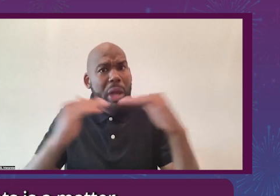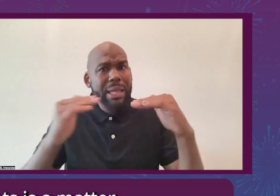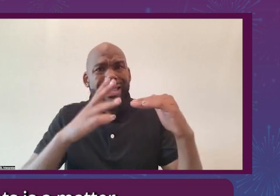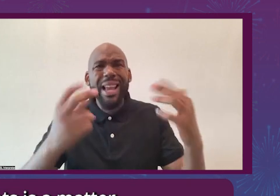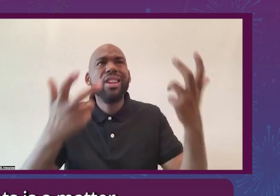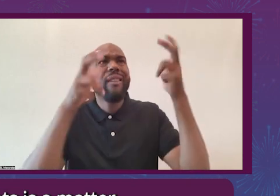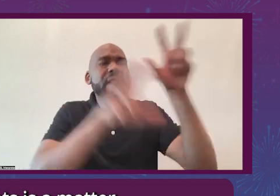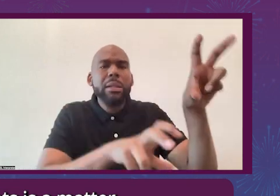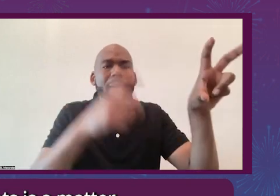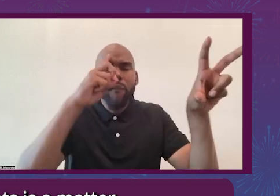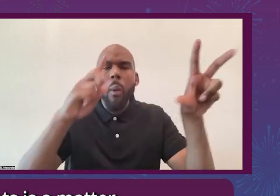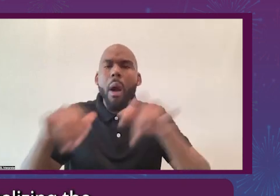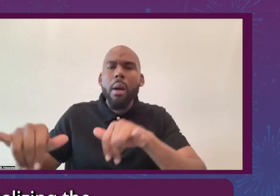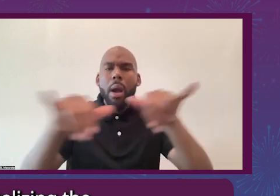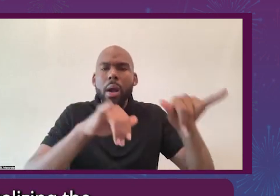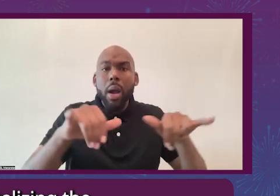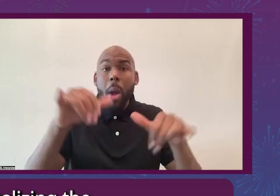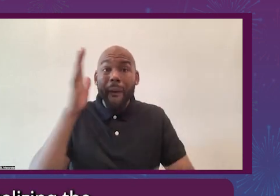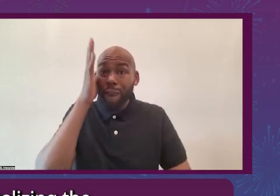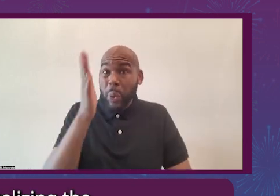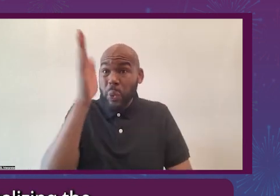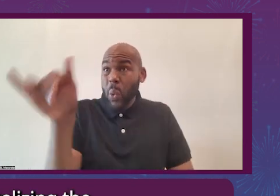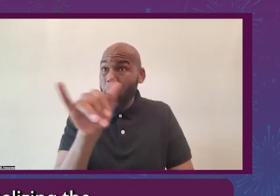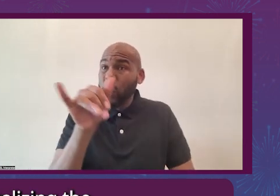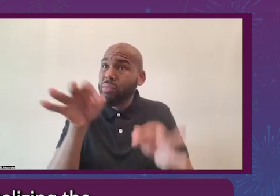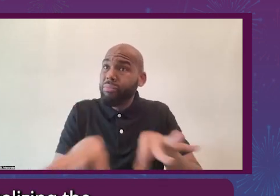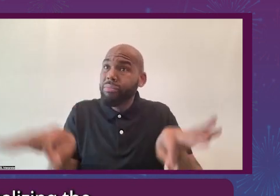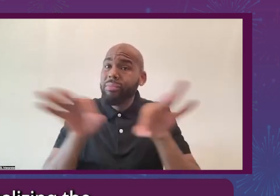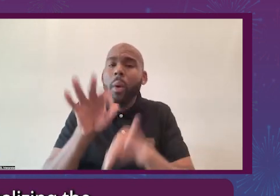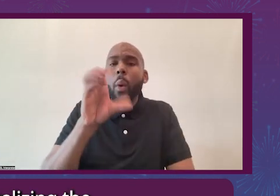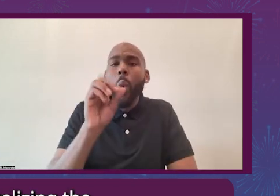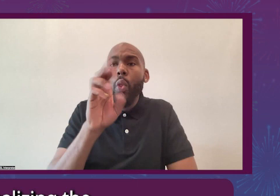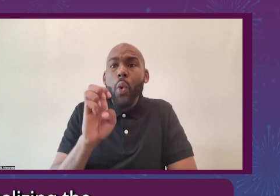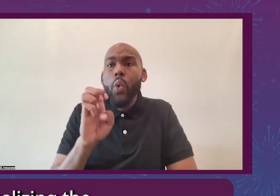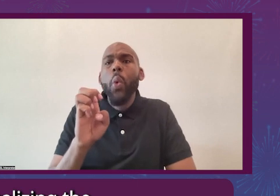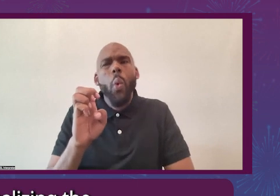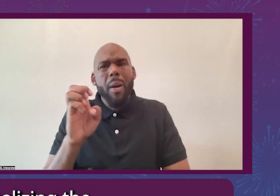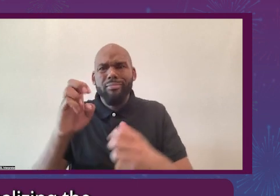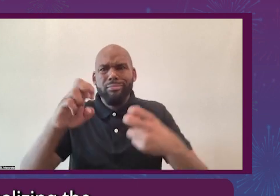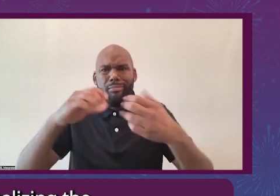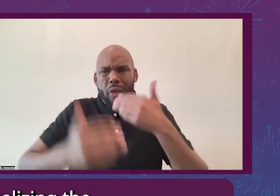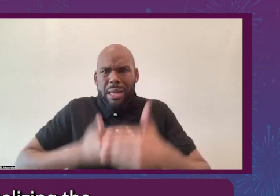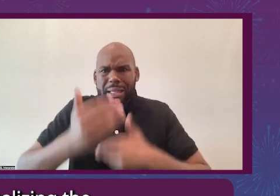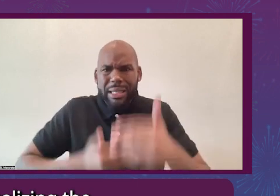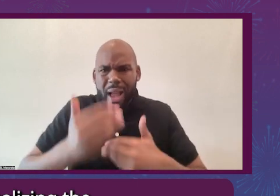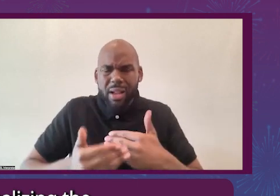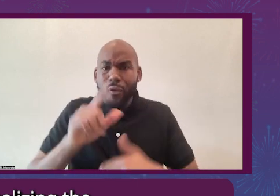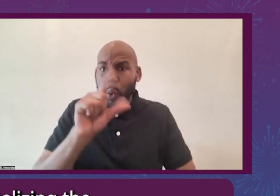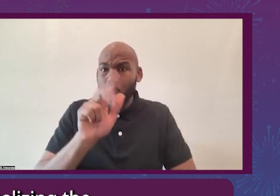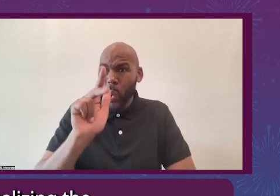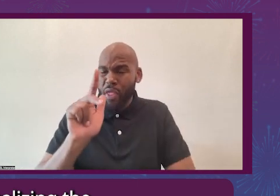of justice and an investment in our common future. It is also central to realizing the core promise of the 2030